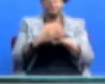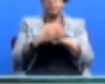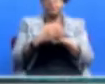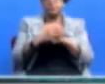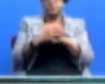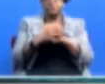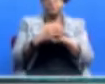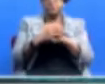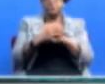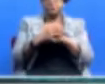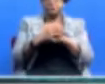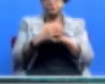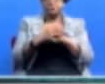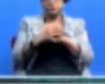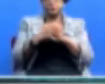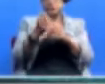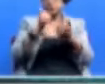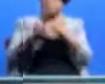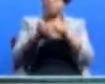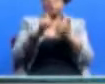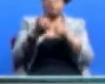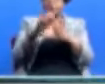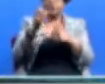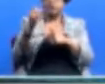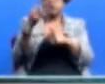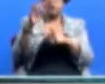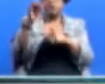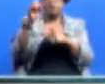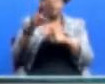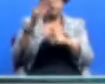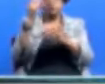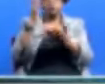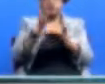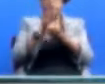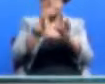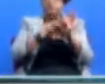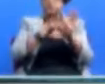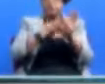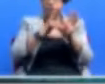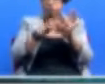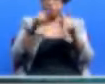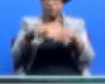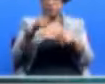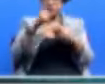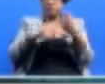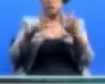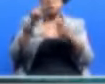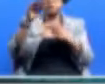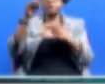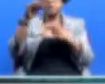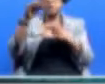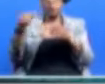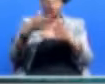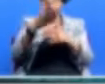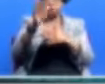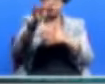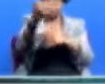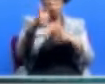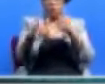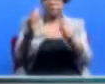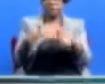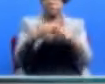Running Championships 5-kilometer silver medalist Lilian Kasait has confirmed participation in this year's Sirikwa Classic Cross Country that will be held on the 3rd